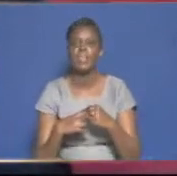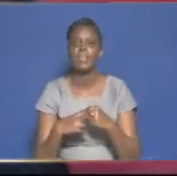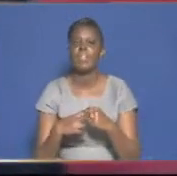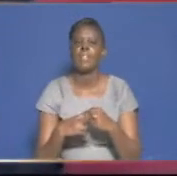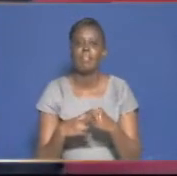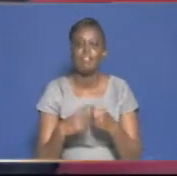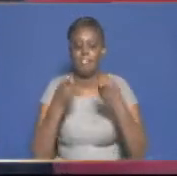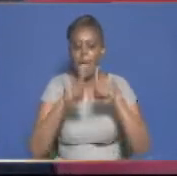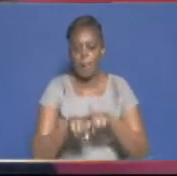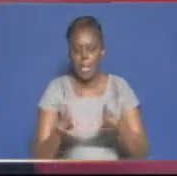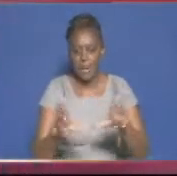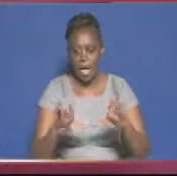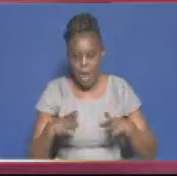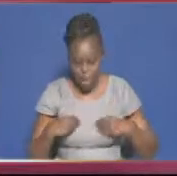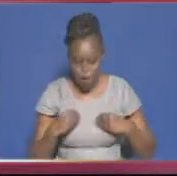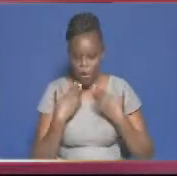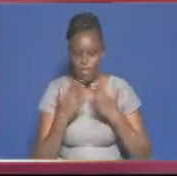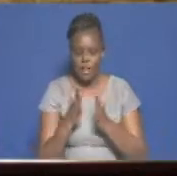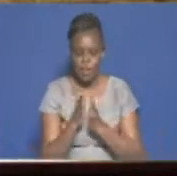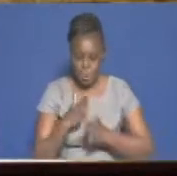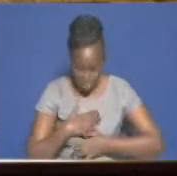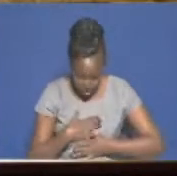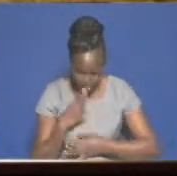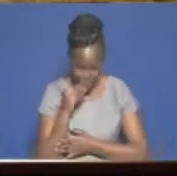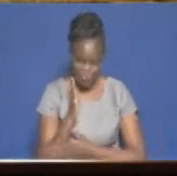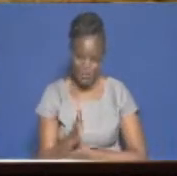going to allow, Mr. Speaker. I thank you, Mr. Speaker.